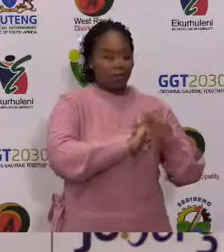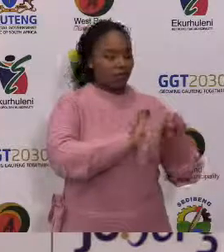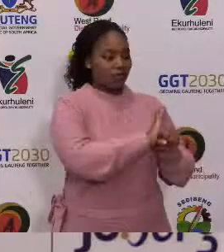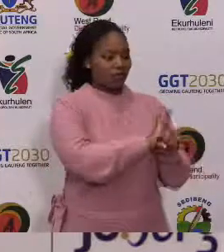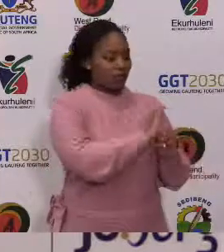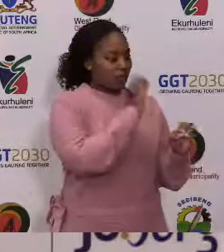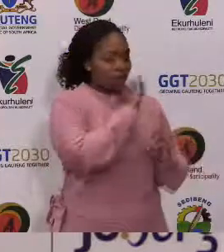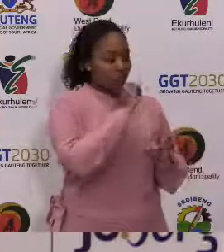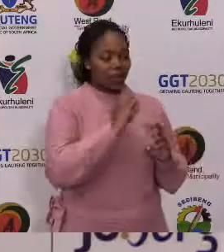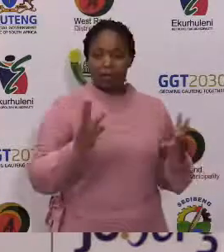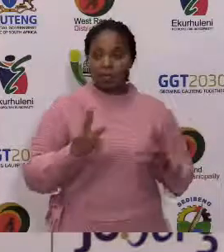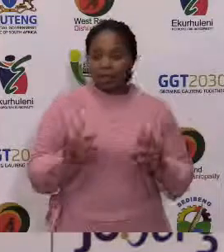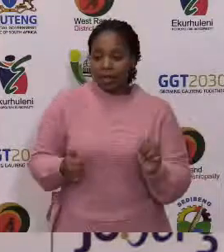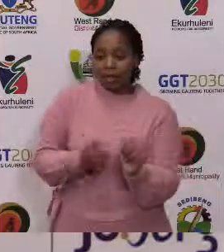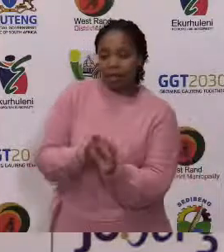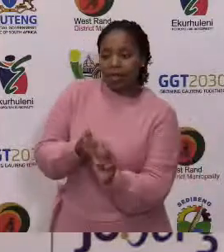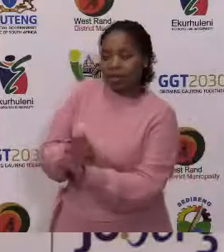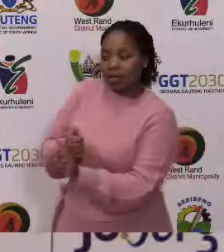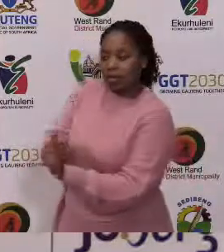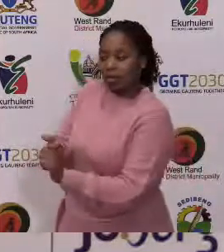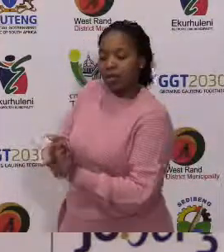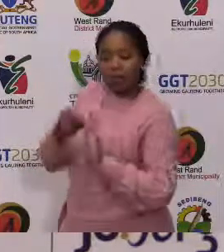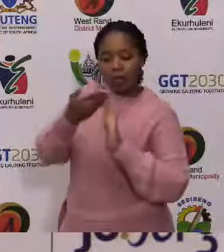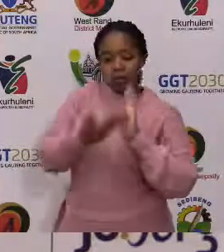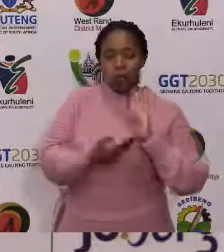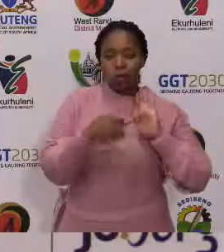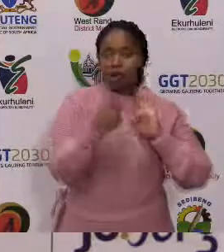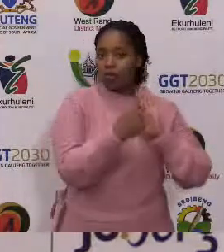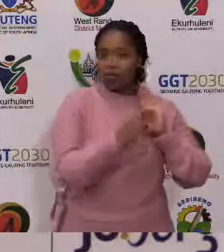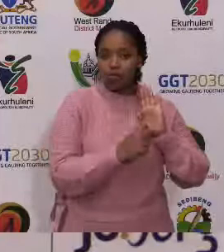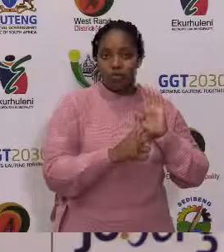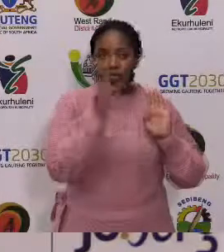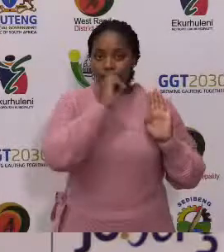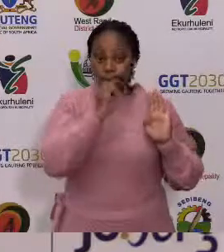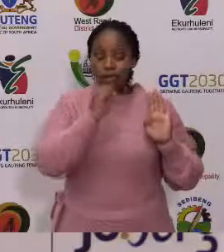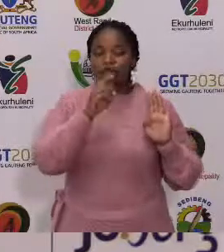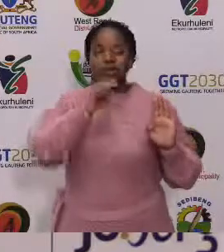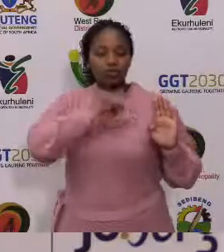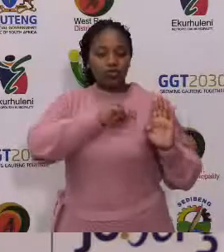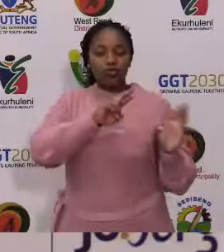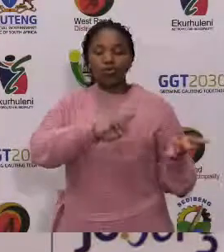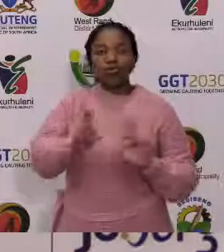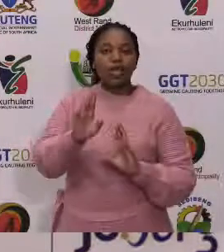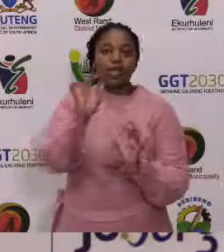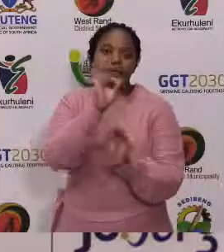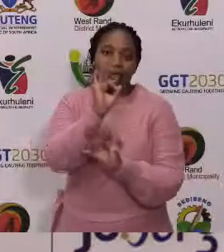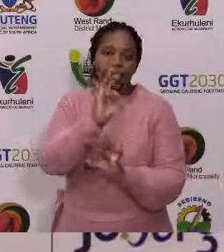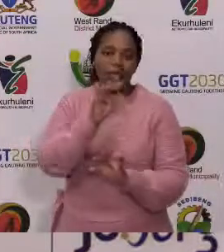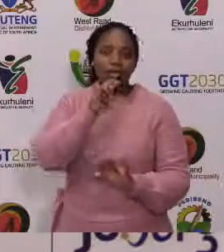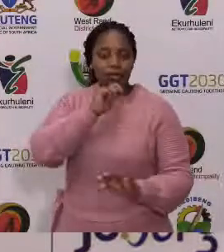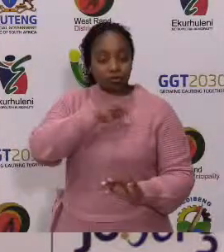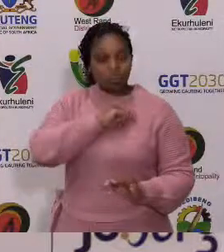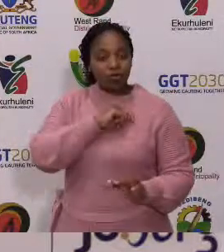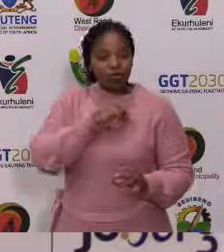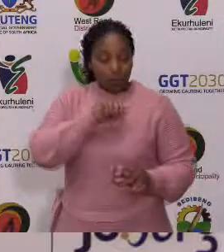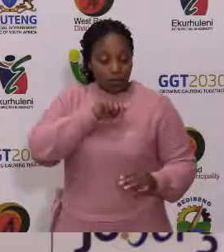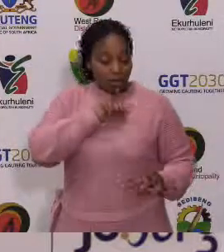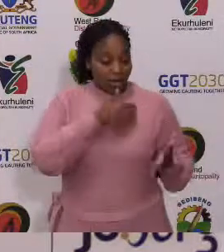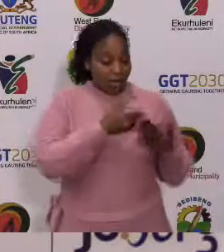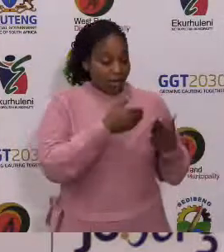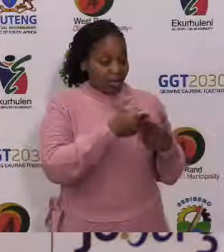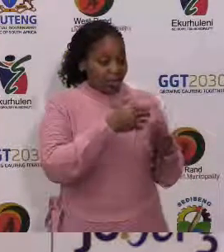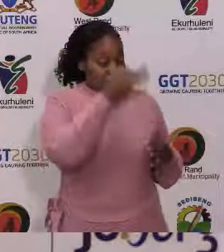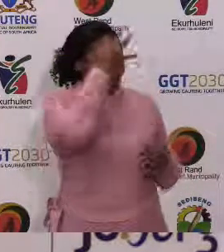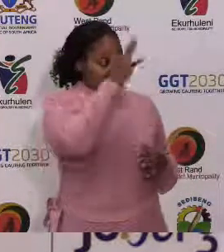and cooperation of the people, because that's where it really matters. We can be ready on the part